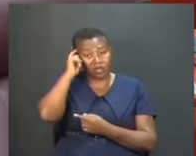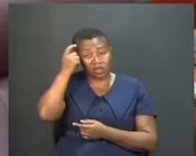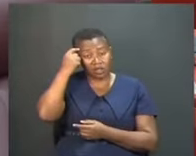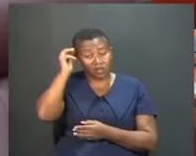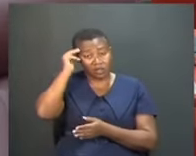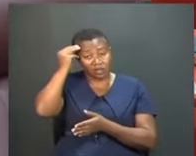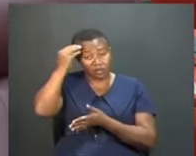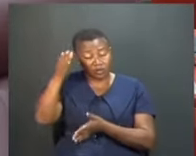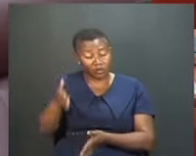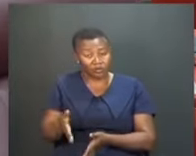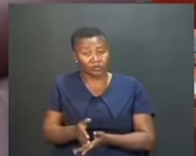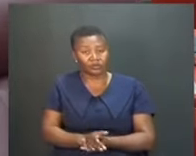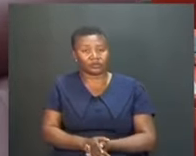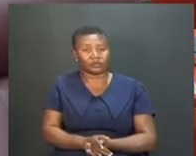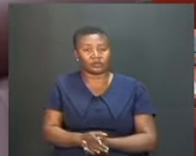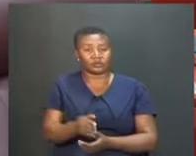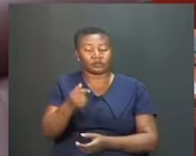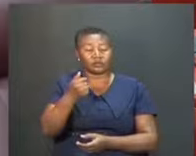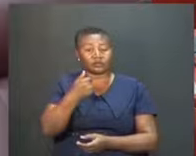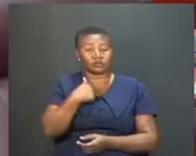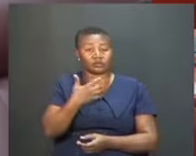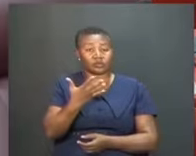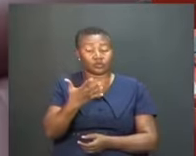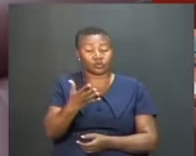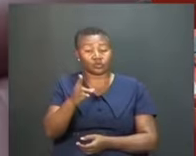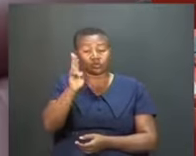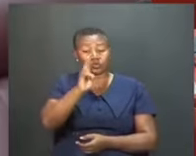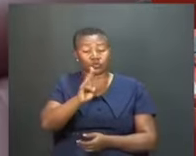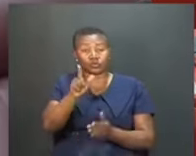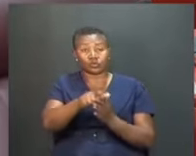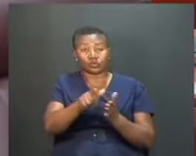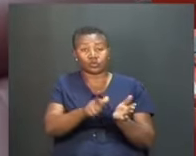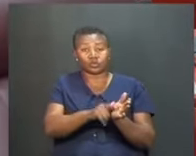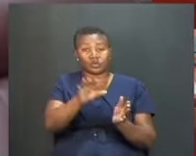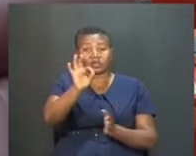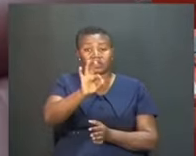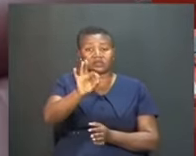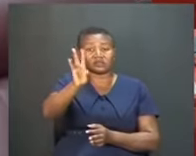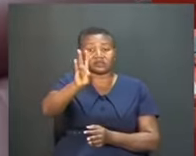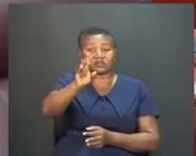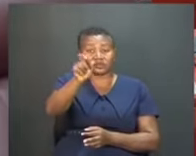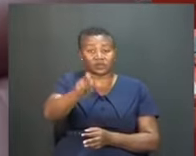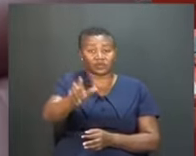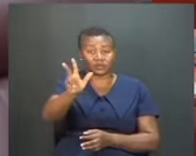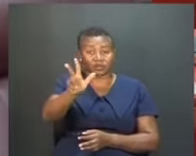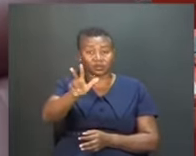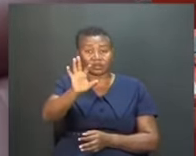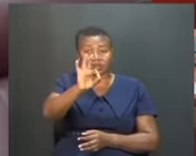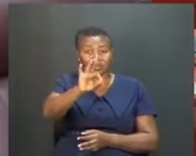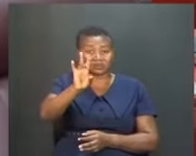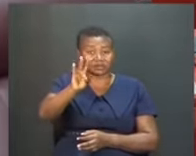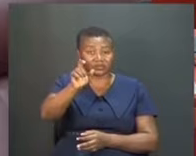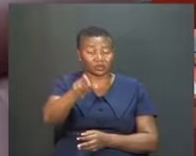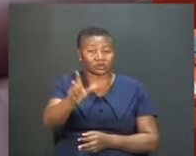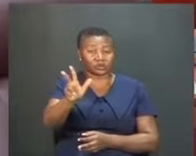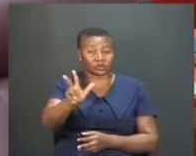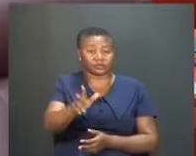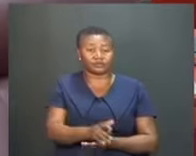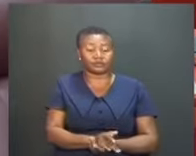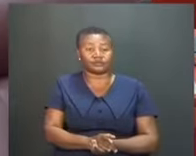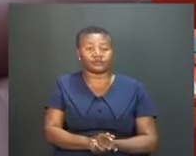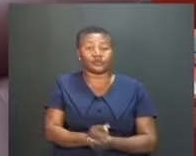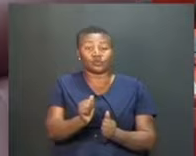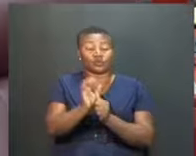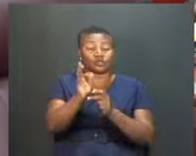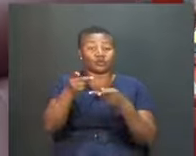Speaker, I wish to come under order 97.3. 97.3. Speaker, with your